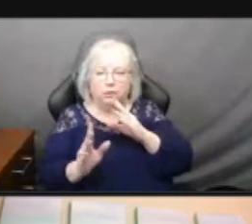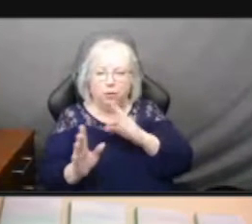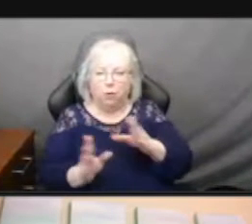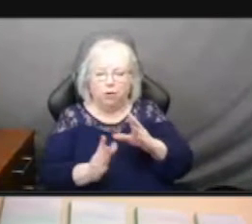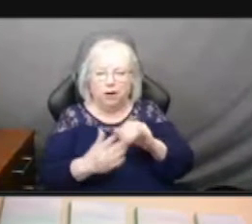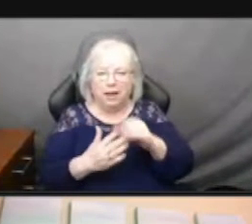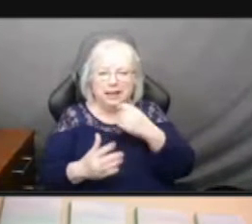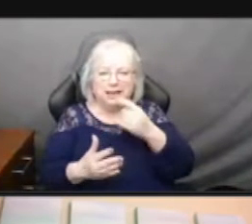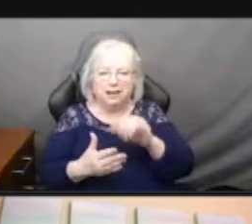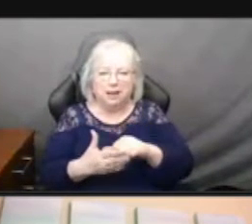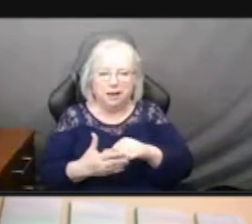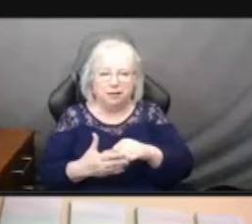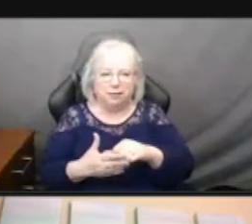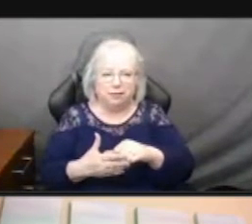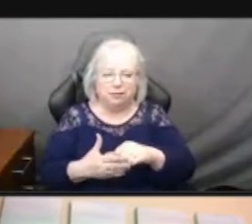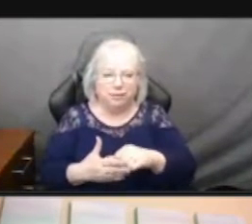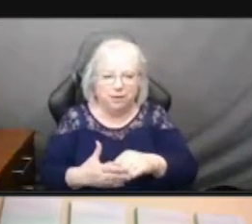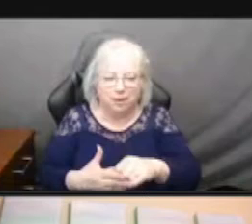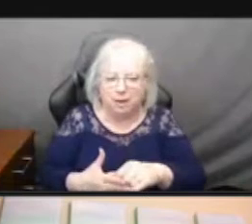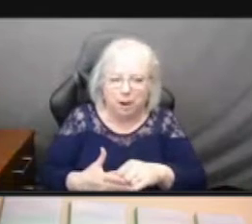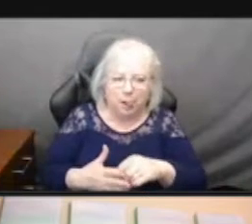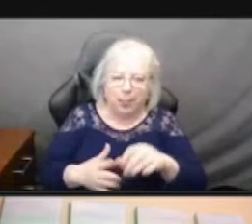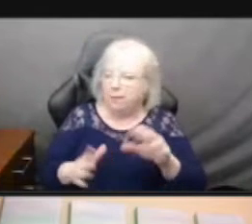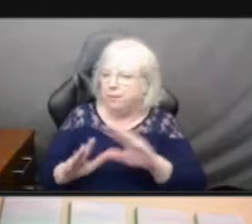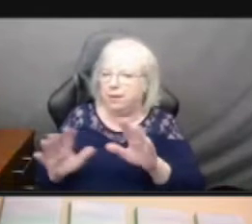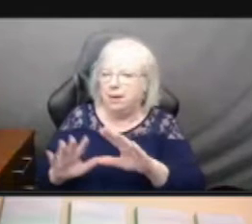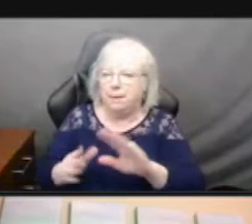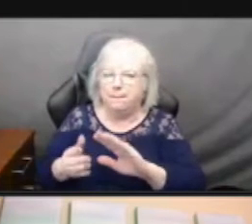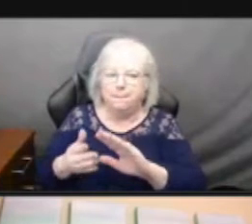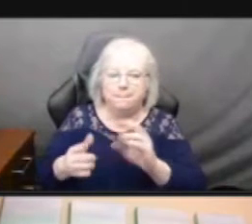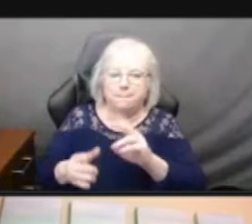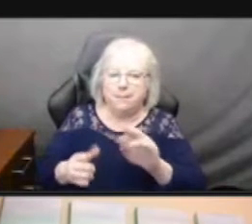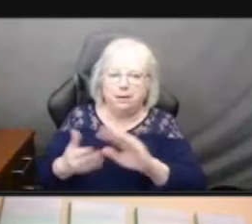once the matter is. No, Mr. City Attorney, there was